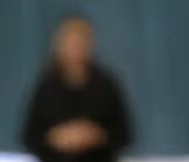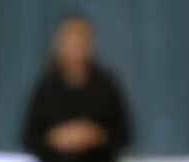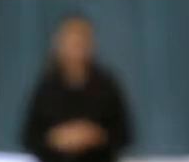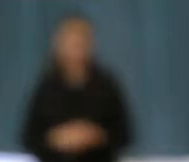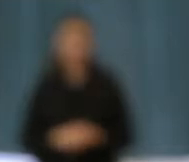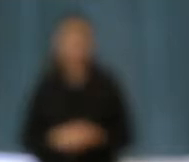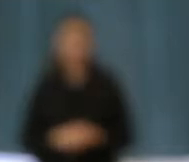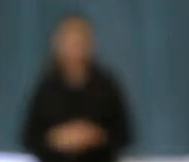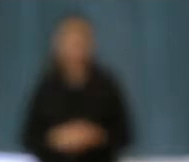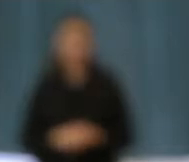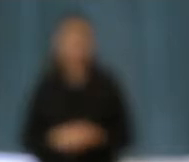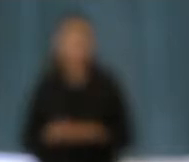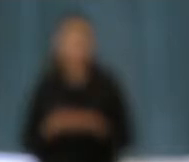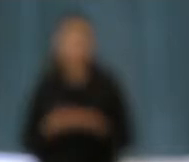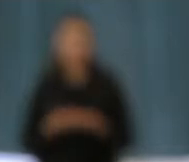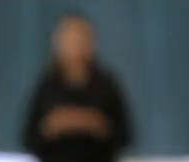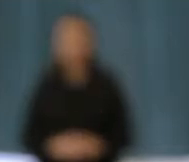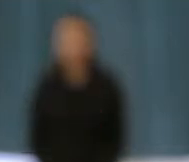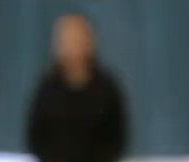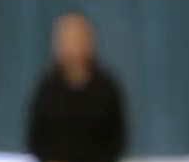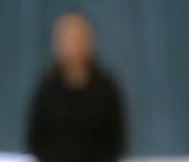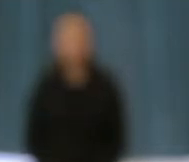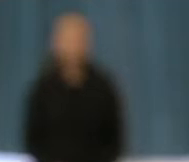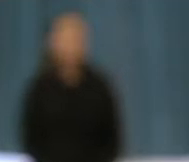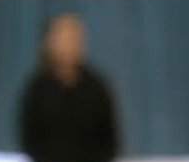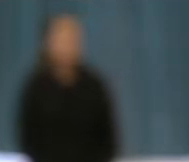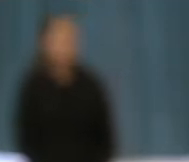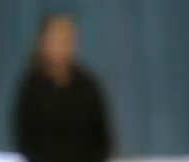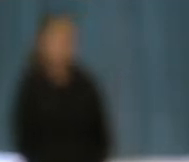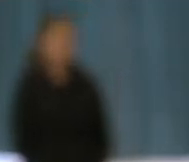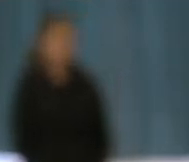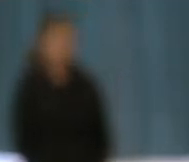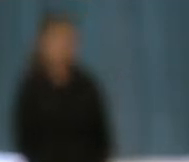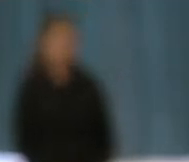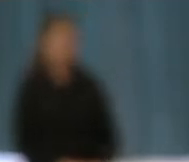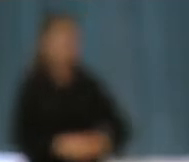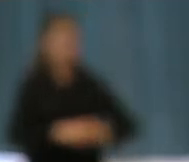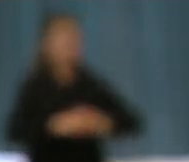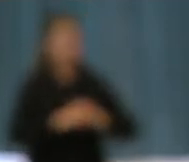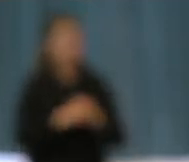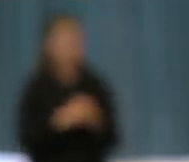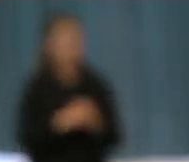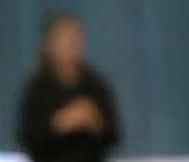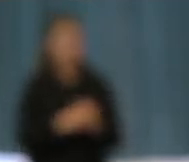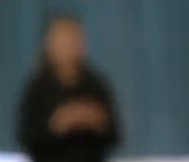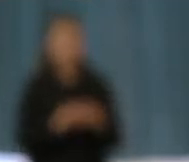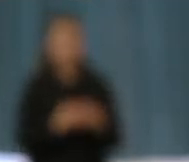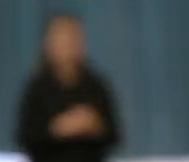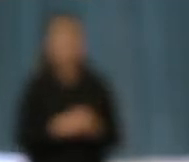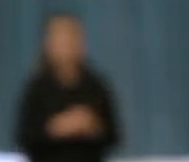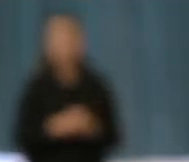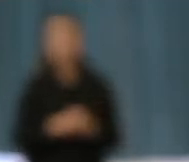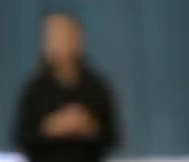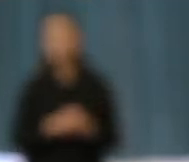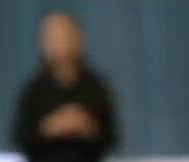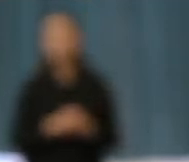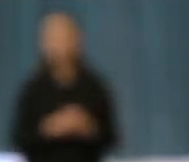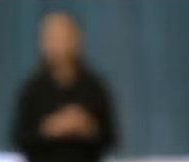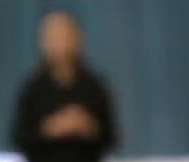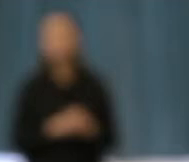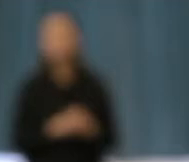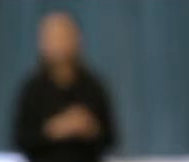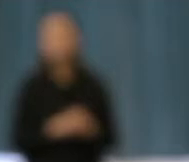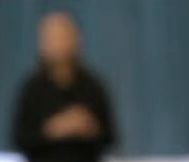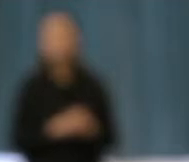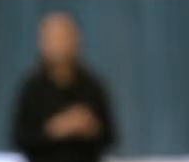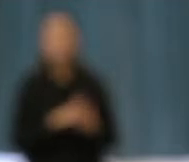Sorry about that, folks. Okay, unemployment, we have, as we said in our previous press conference, we've went from 70 to 200, added another